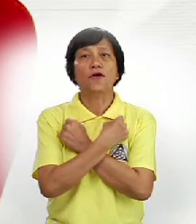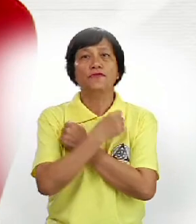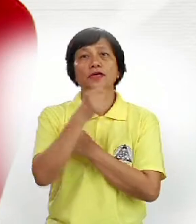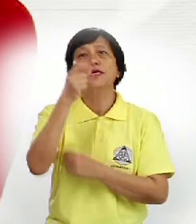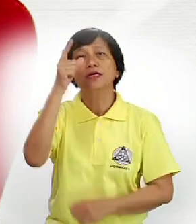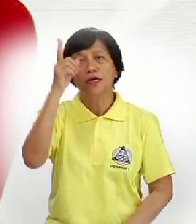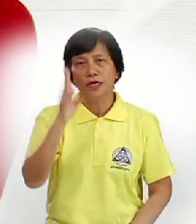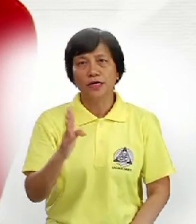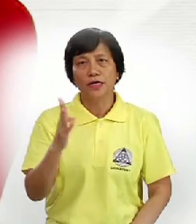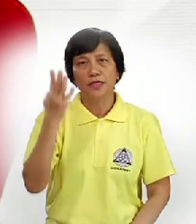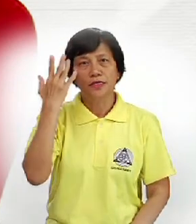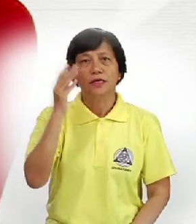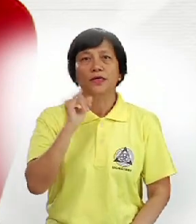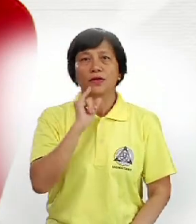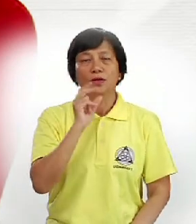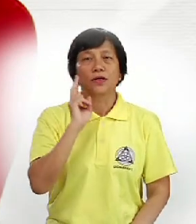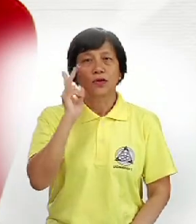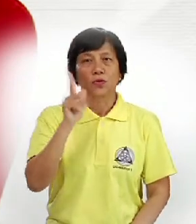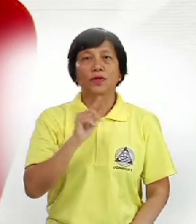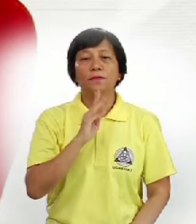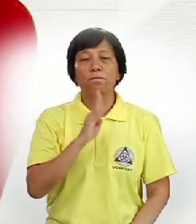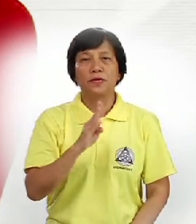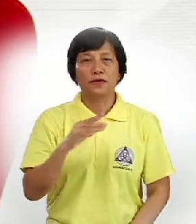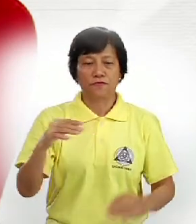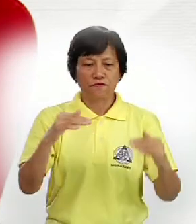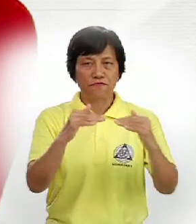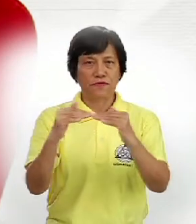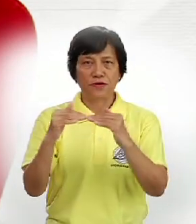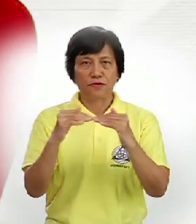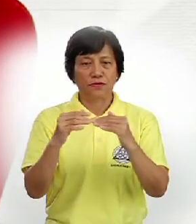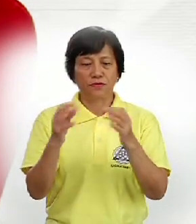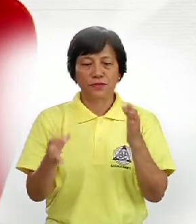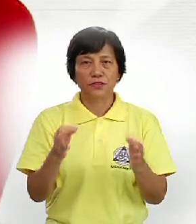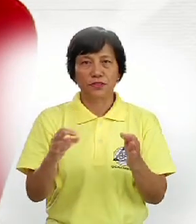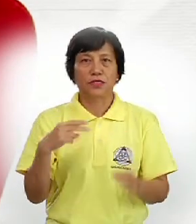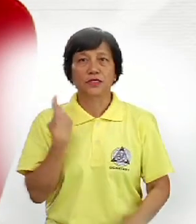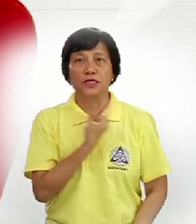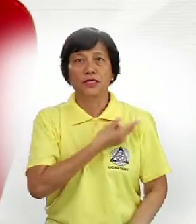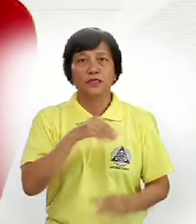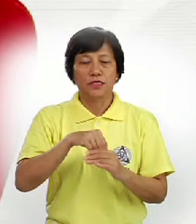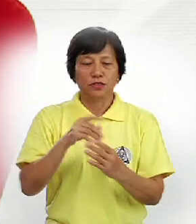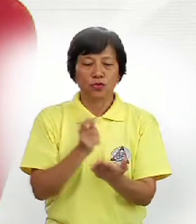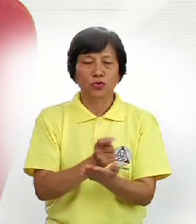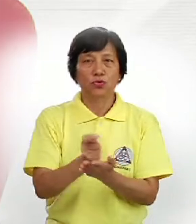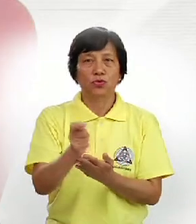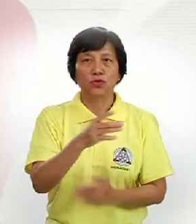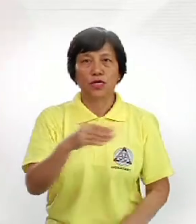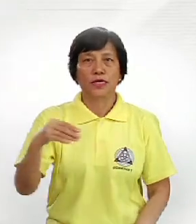He will be fair. He will judge us in truth and in love.